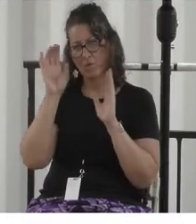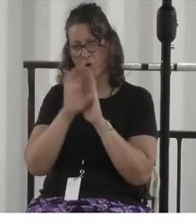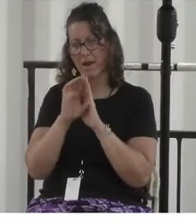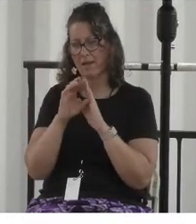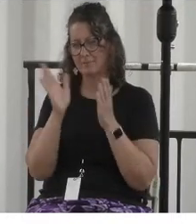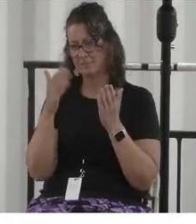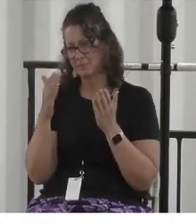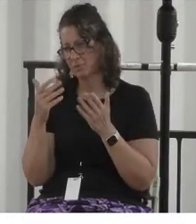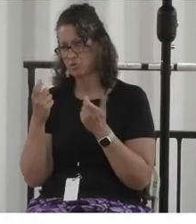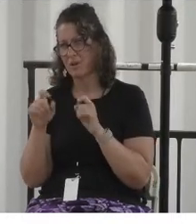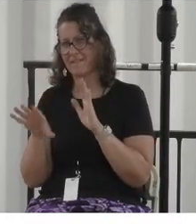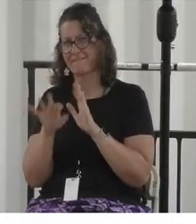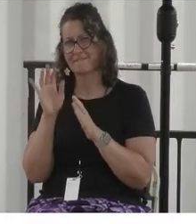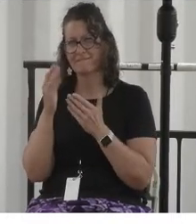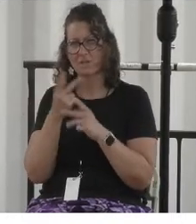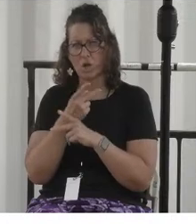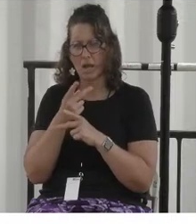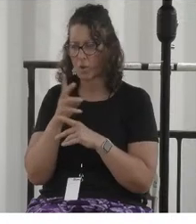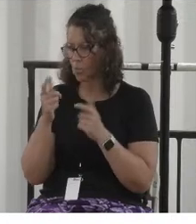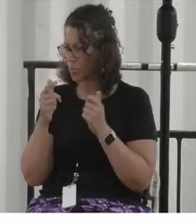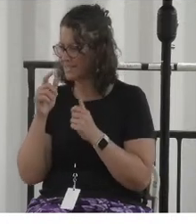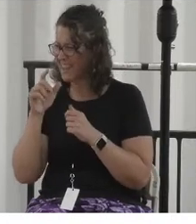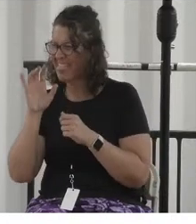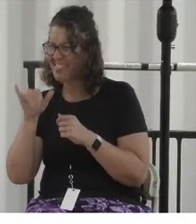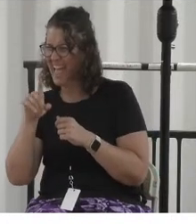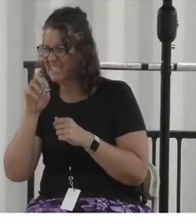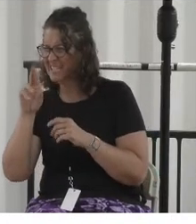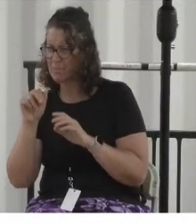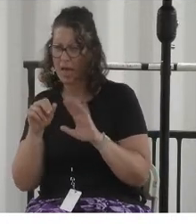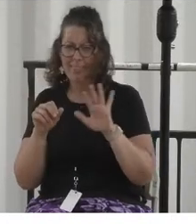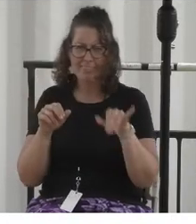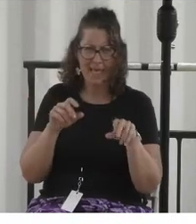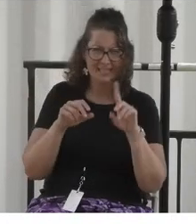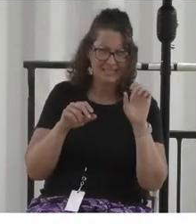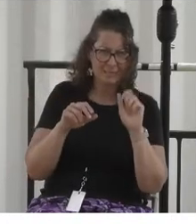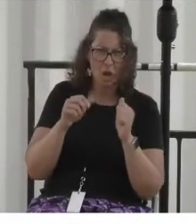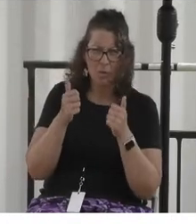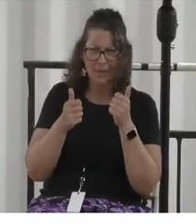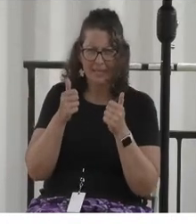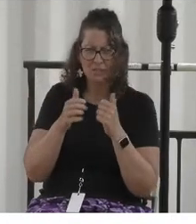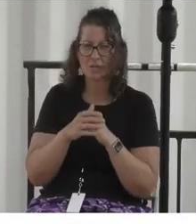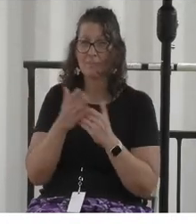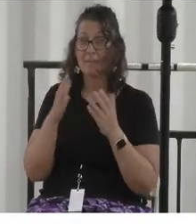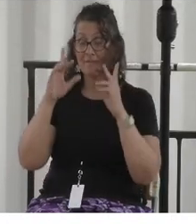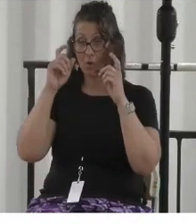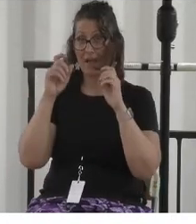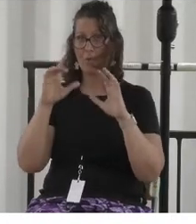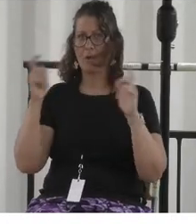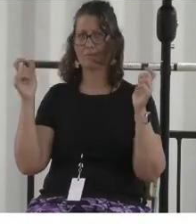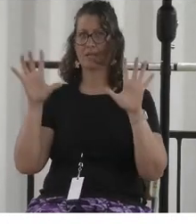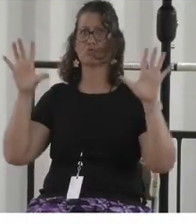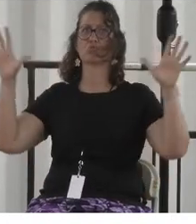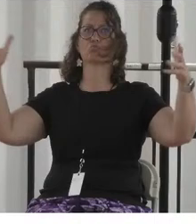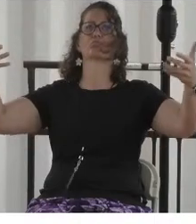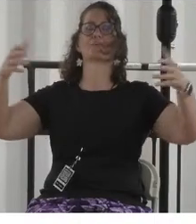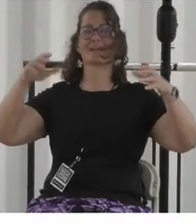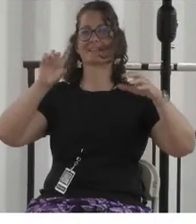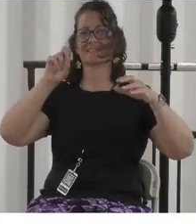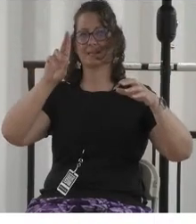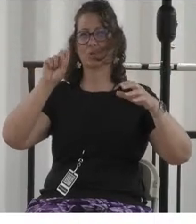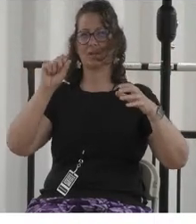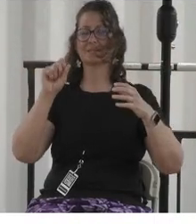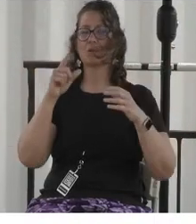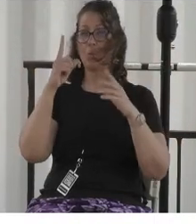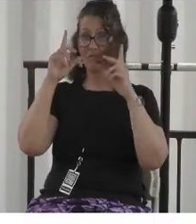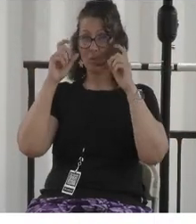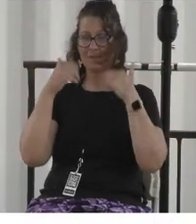which zebra is this, which zebra is this. And it gets really complex because your photograph might be a herd of zebras. So now you've got, you know, over one photograph, you've got